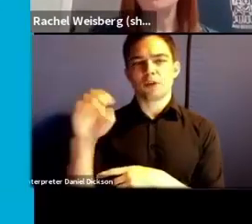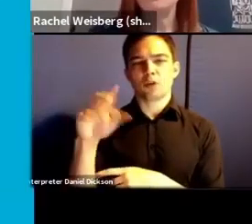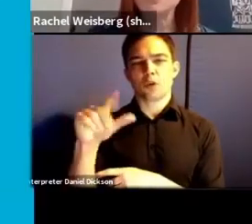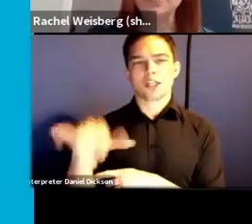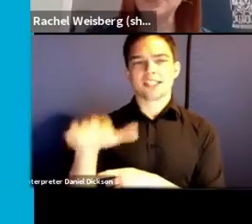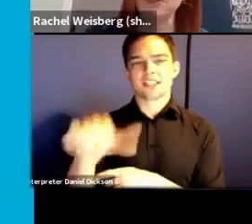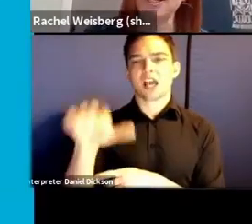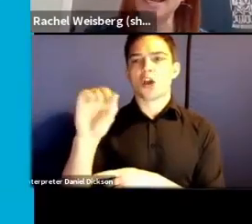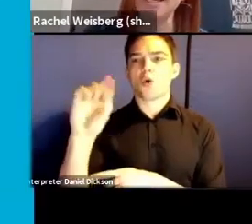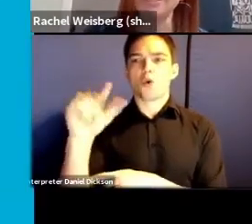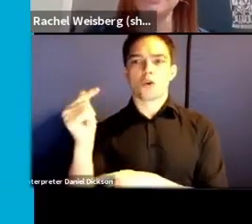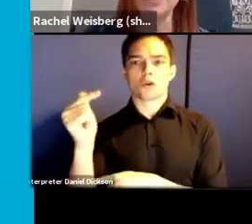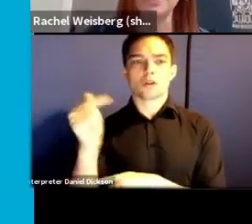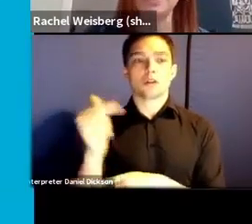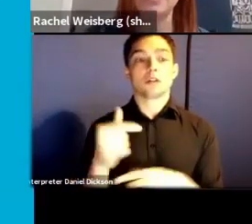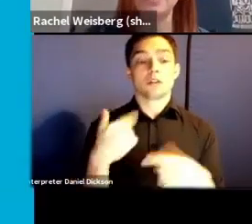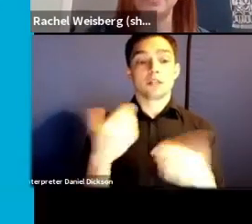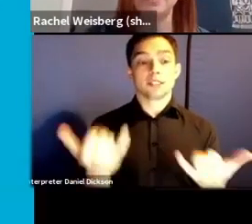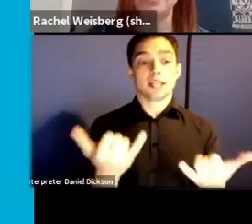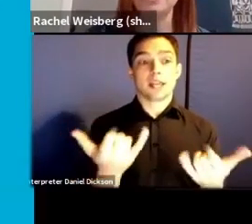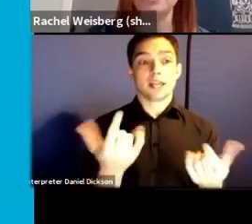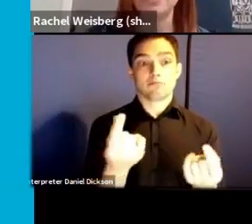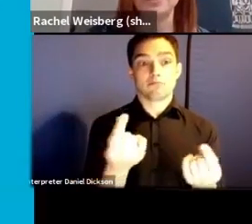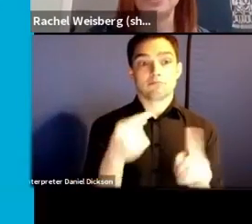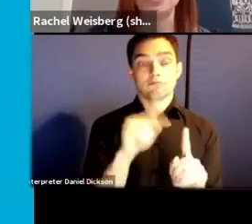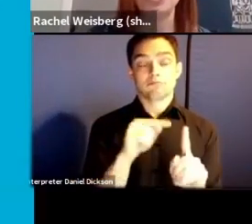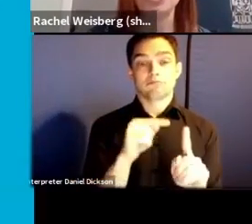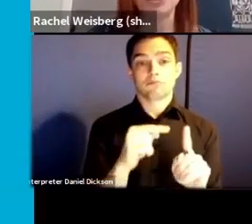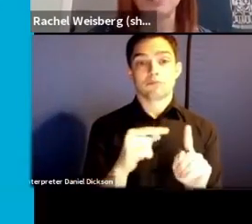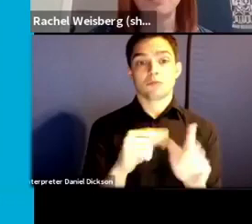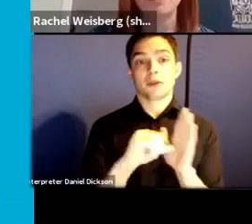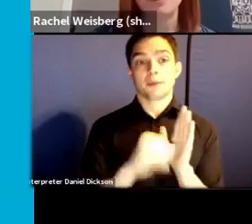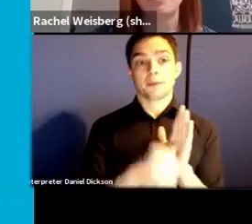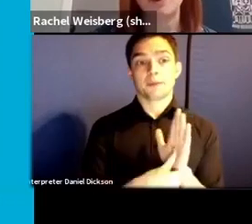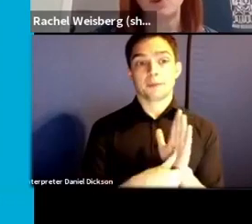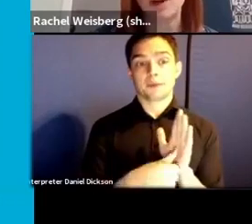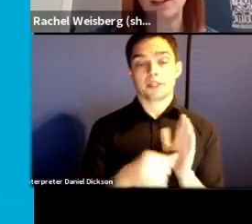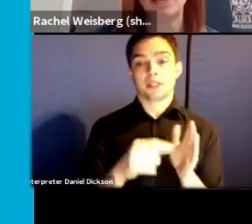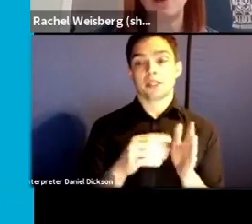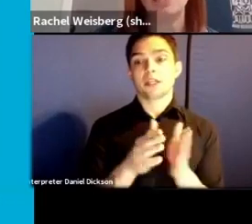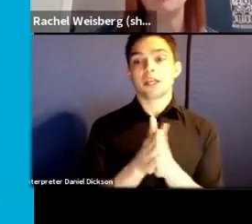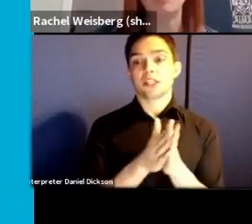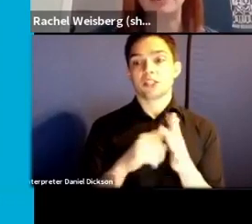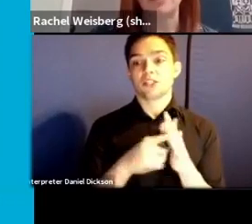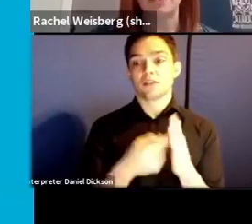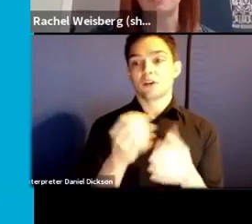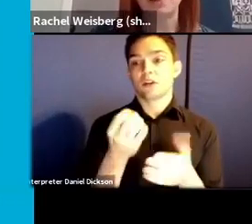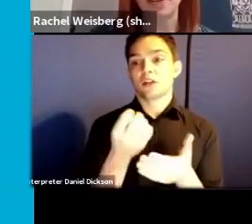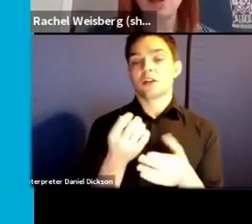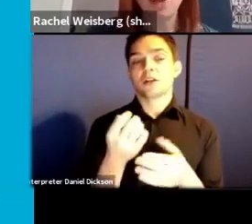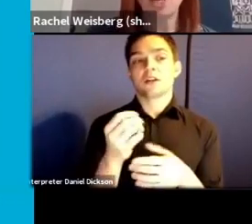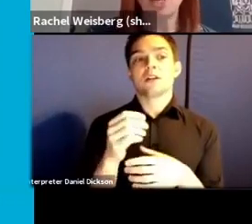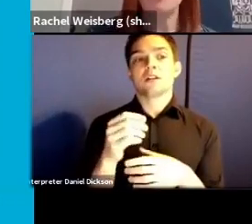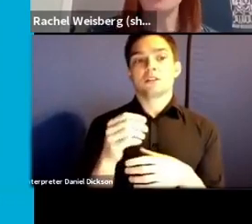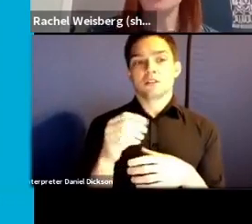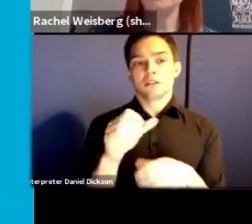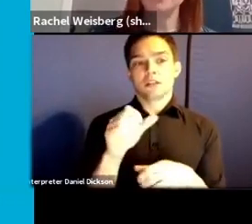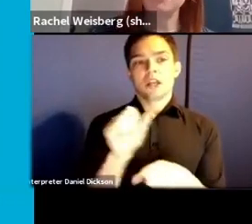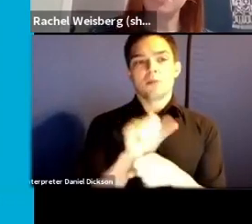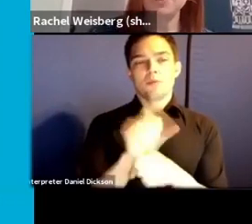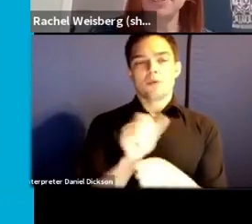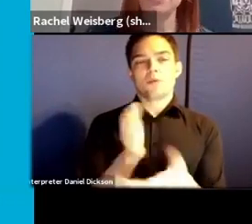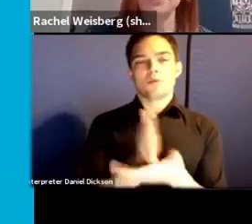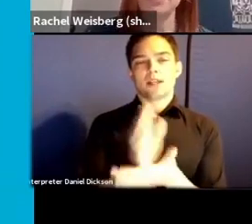What we really wanted to do today is highlight an initiative of Equip for Equality called the Employment Rights